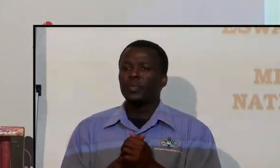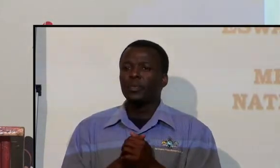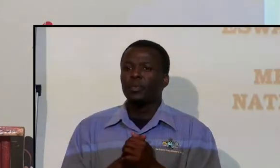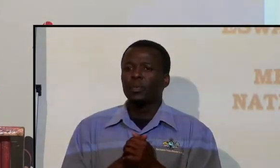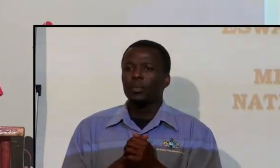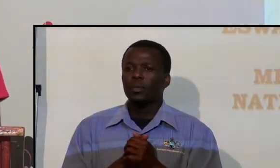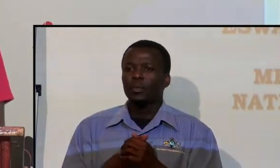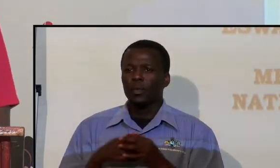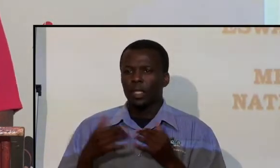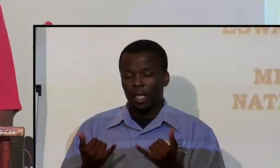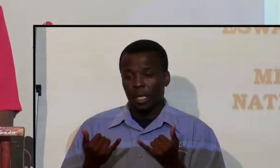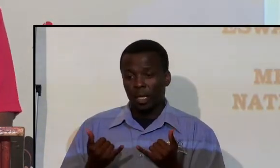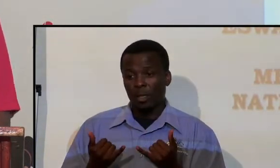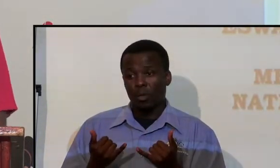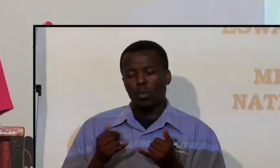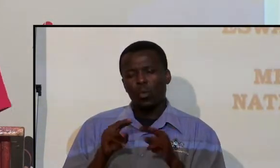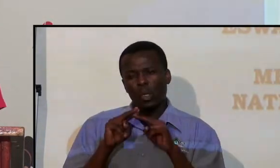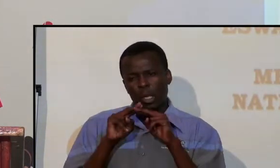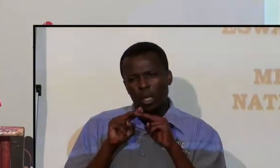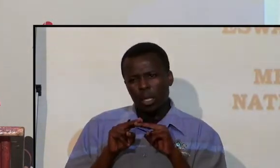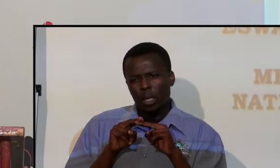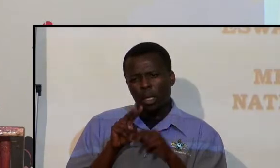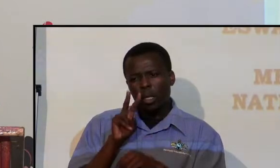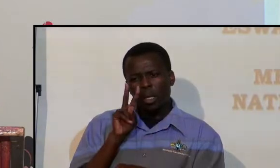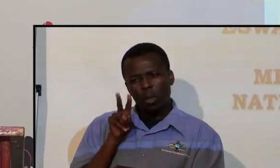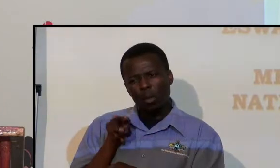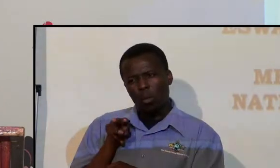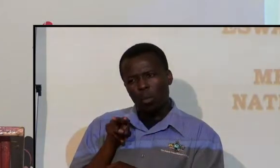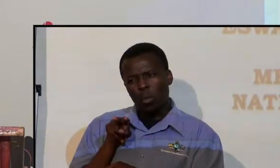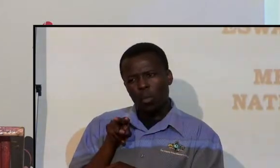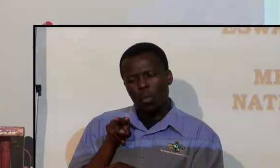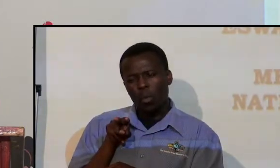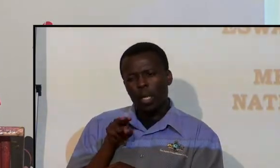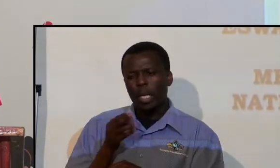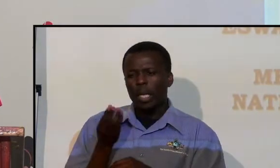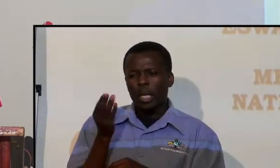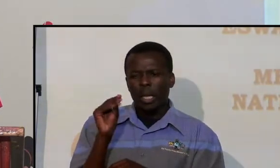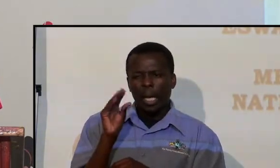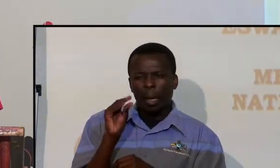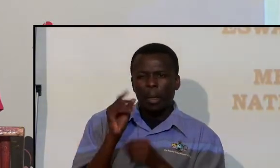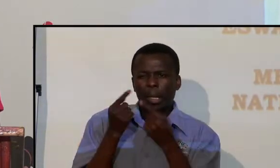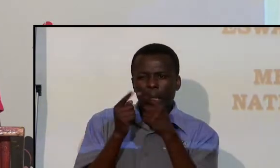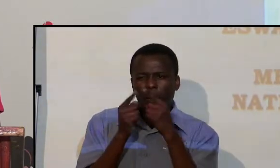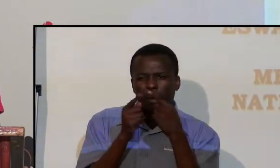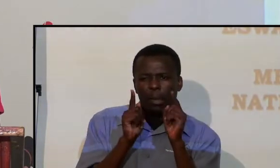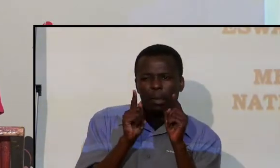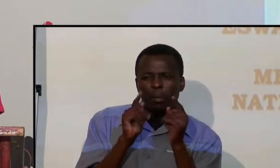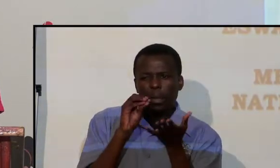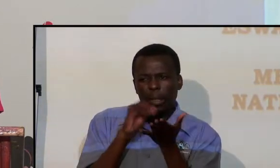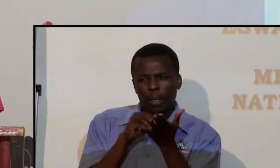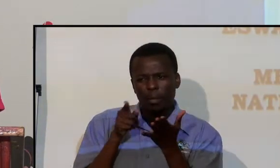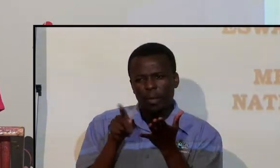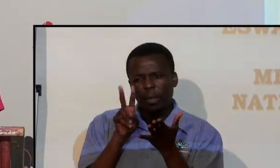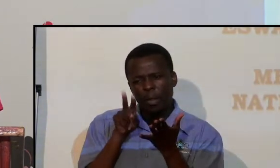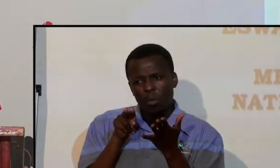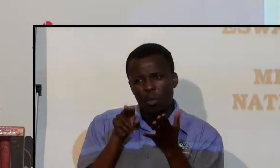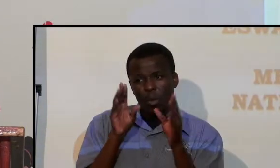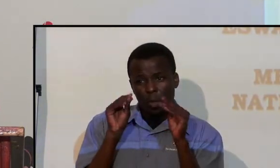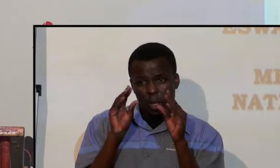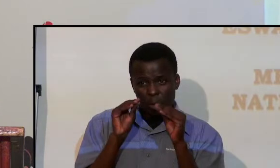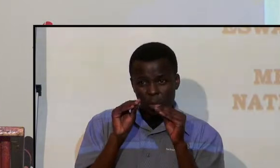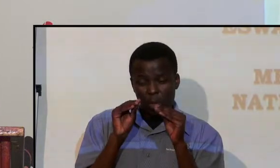sitting down now and trying to go deeper into the statistics, to the figures. Because the figures, if you take them, I'll use